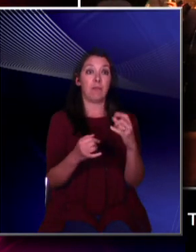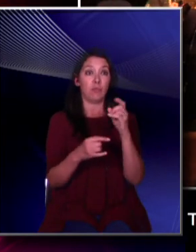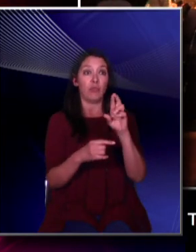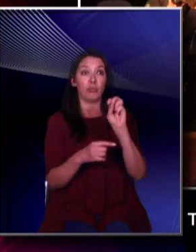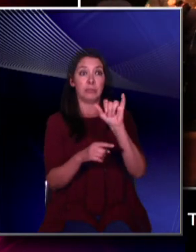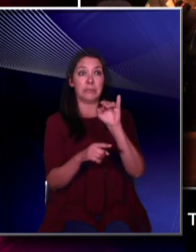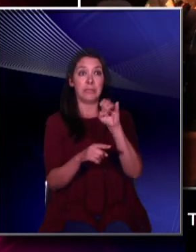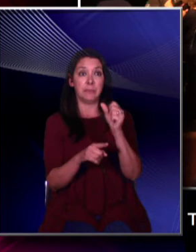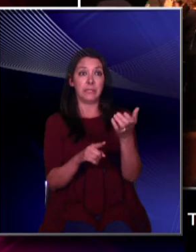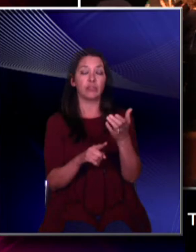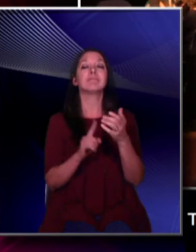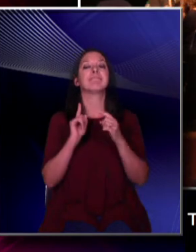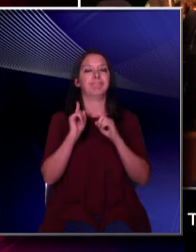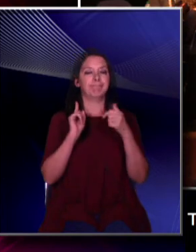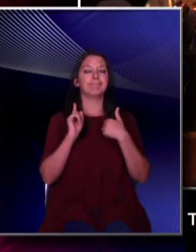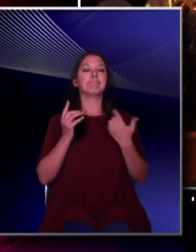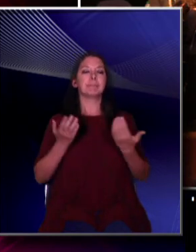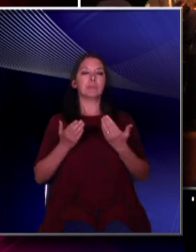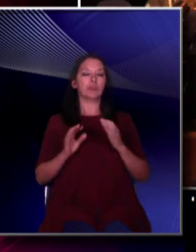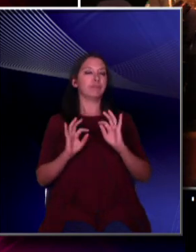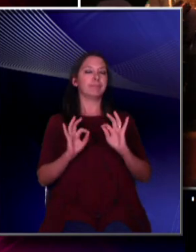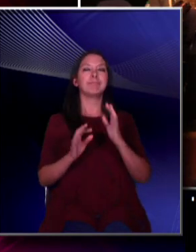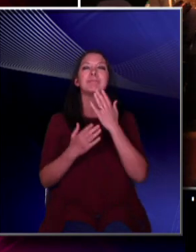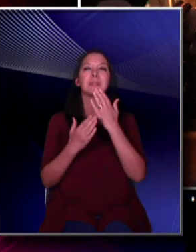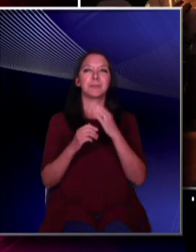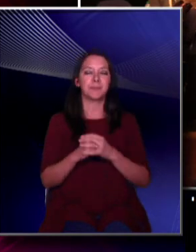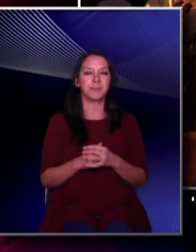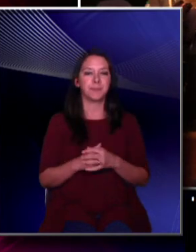Yes, I'm here. Thank you. Okay.